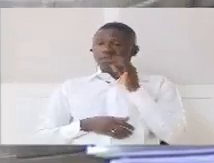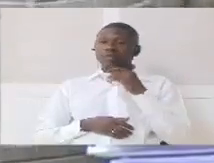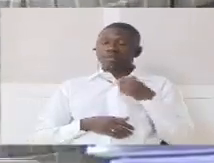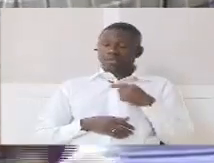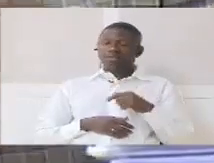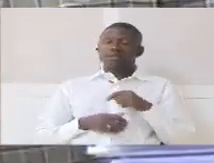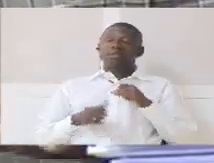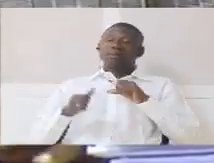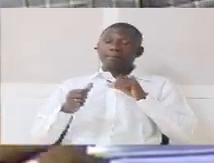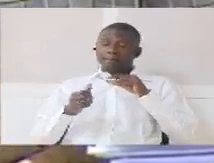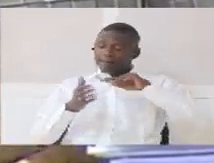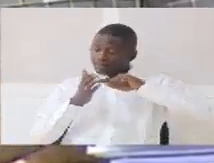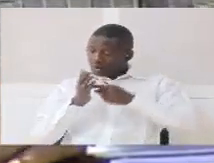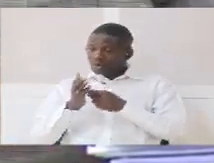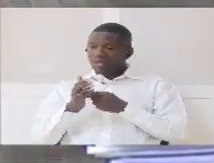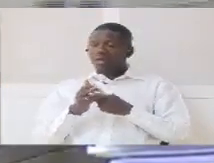at.